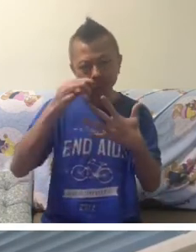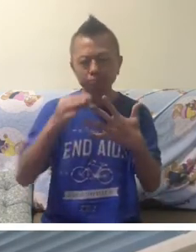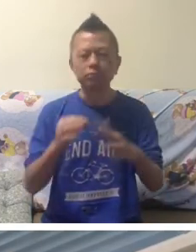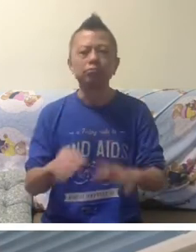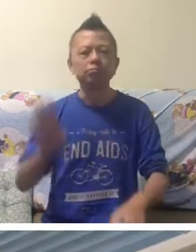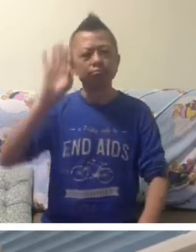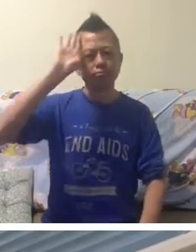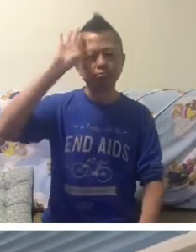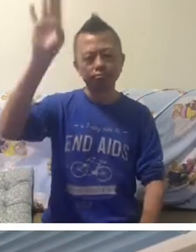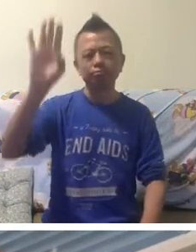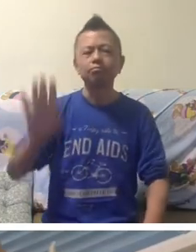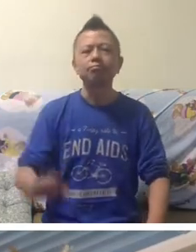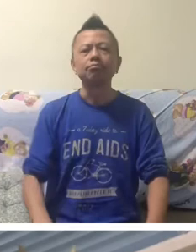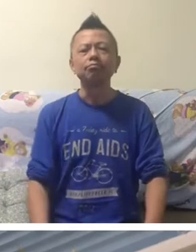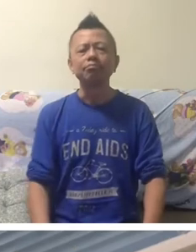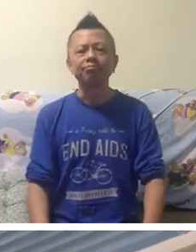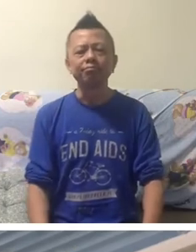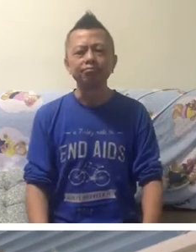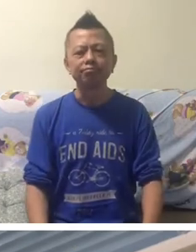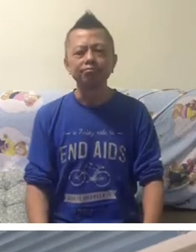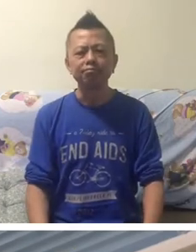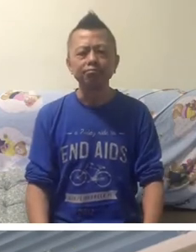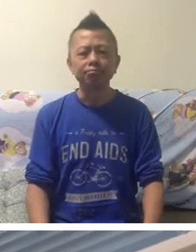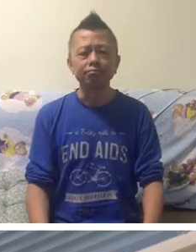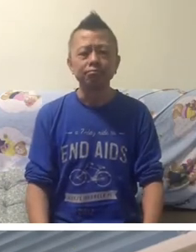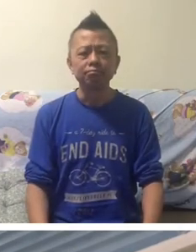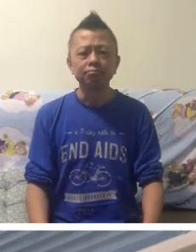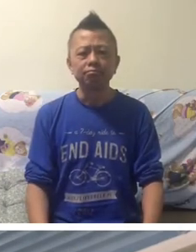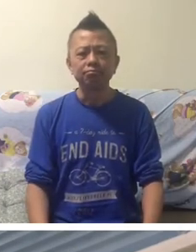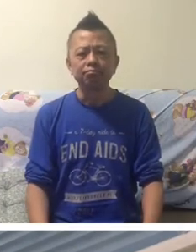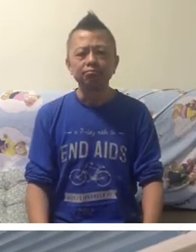better for Hong Kong,